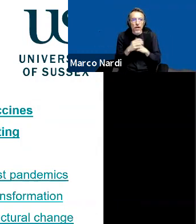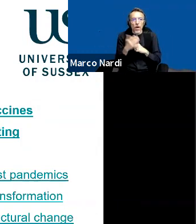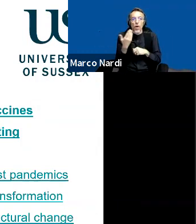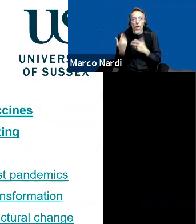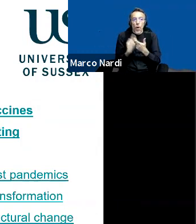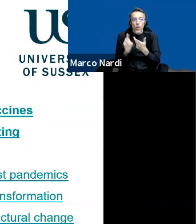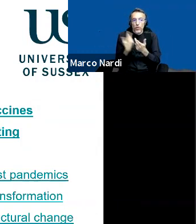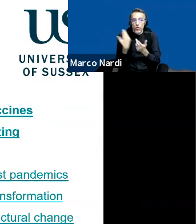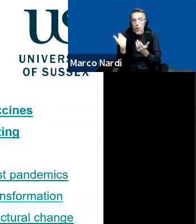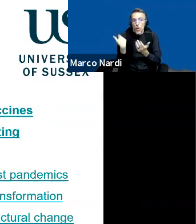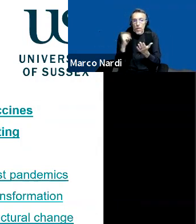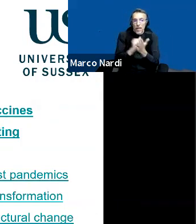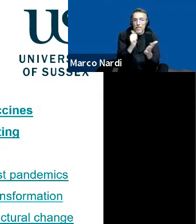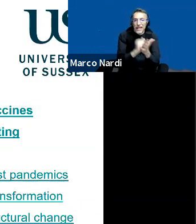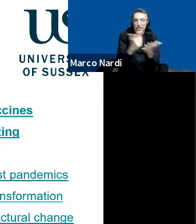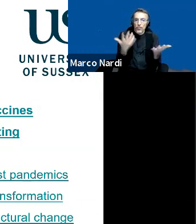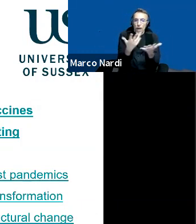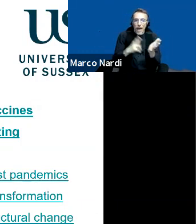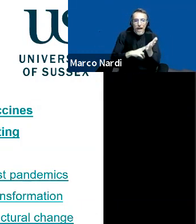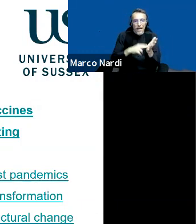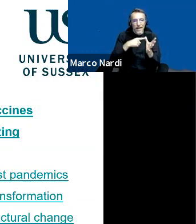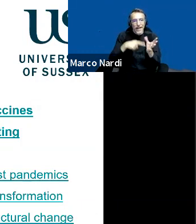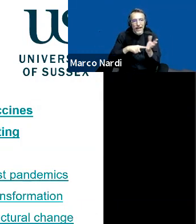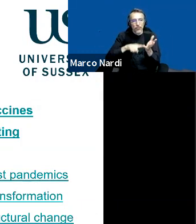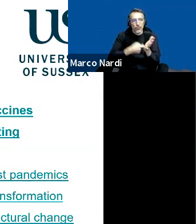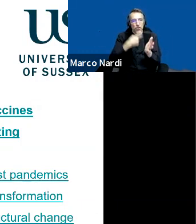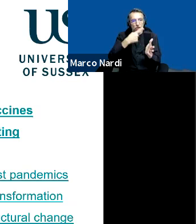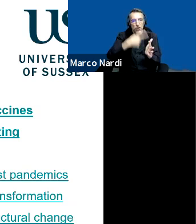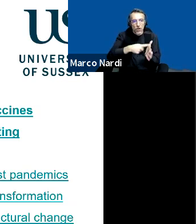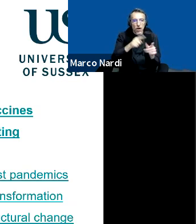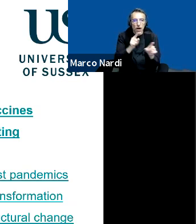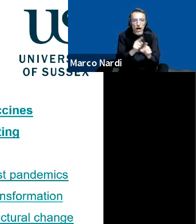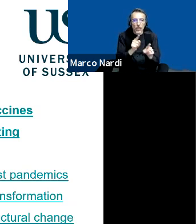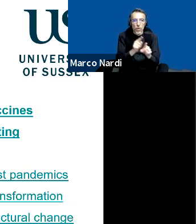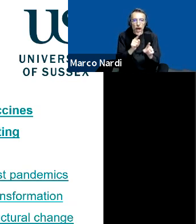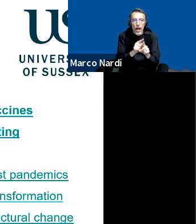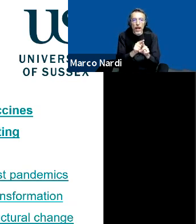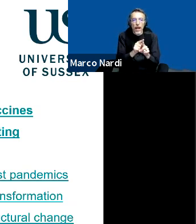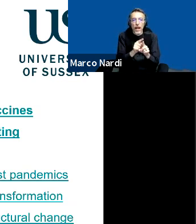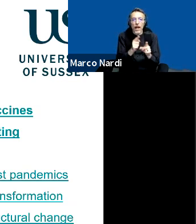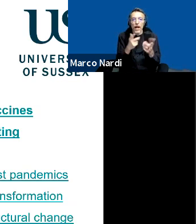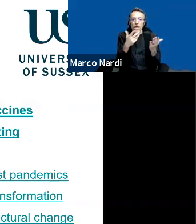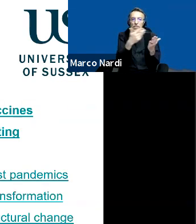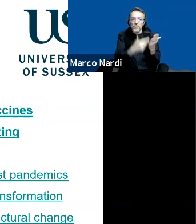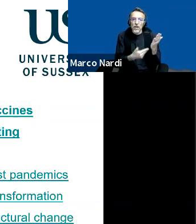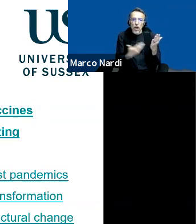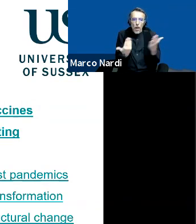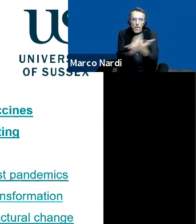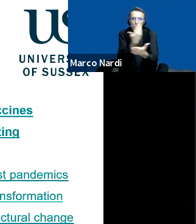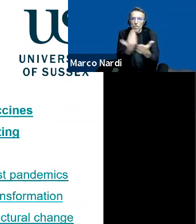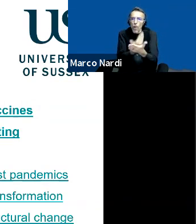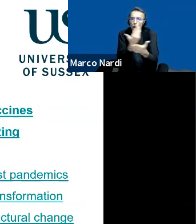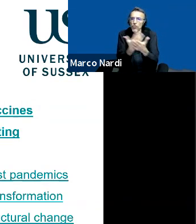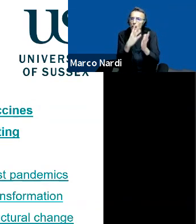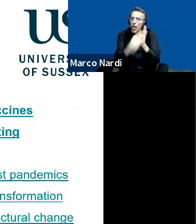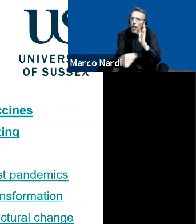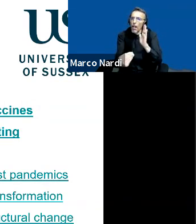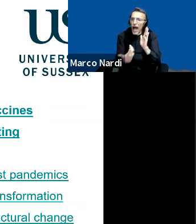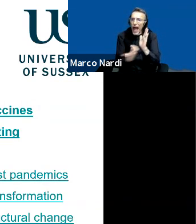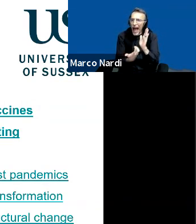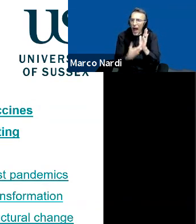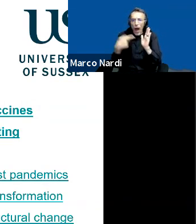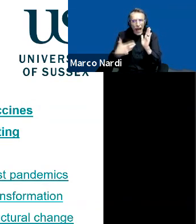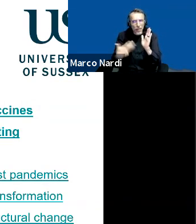recently, a manifesto for modeling, because one of the things that's really come to the fore is that conventional modeling practices are deeply